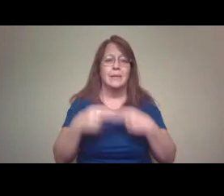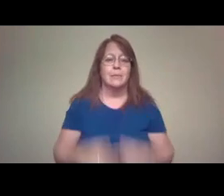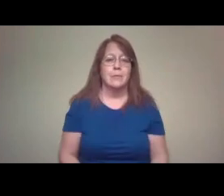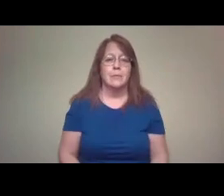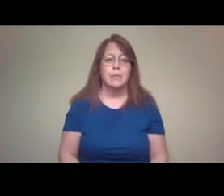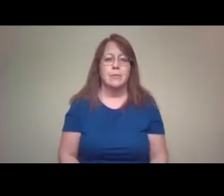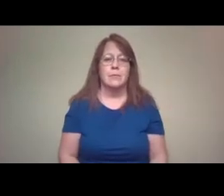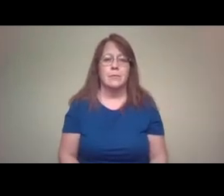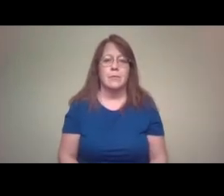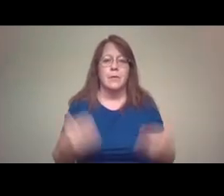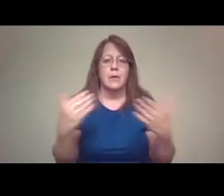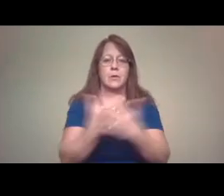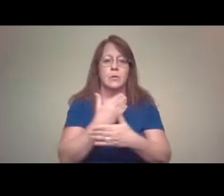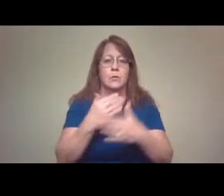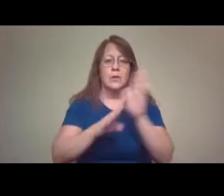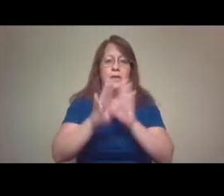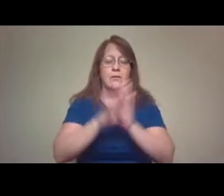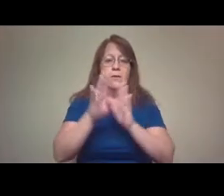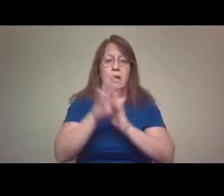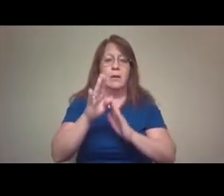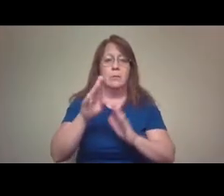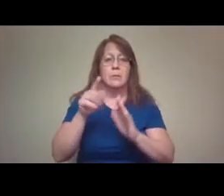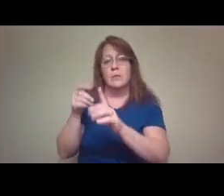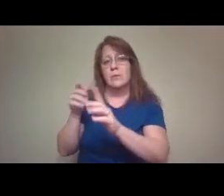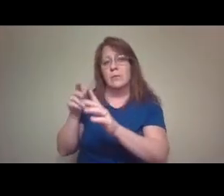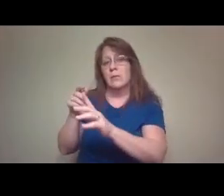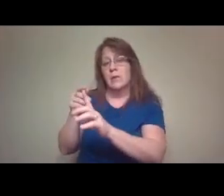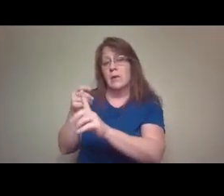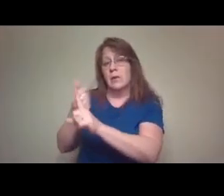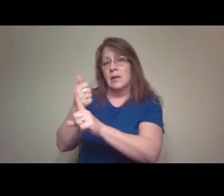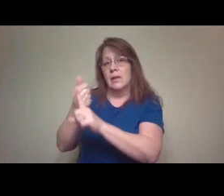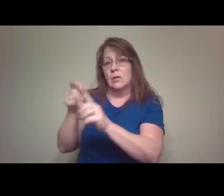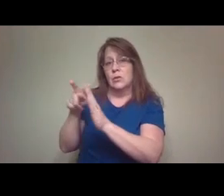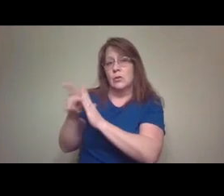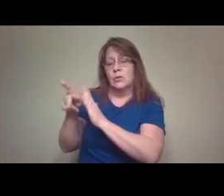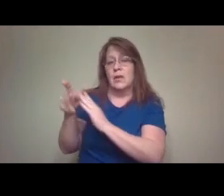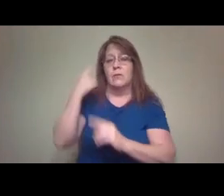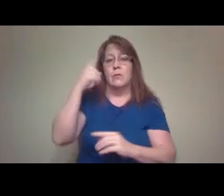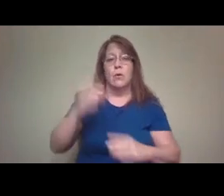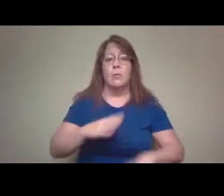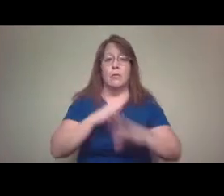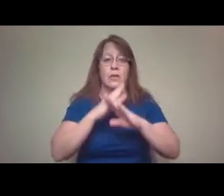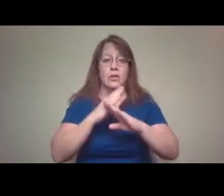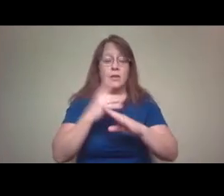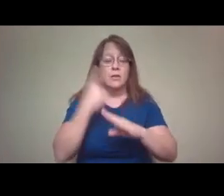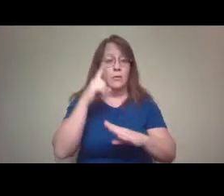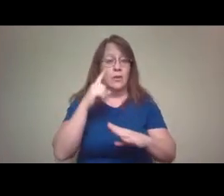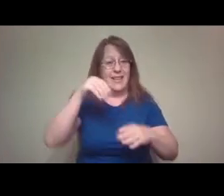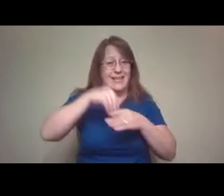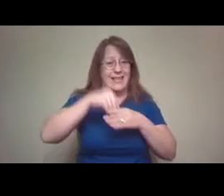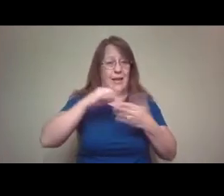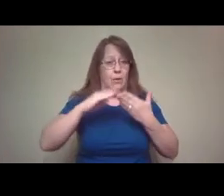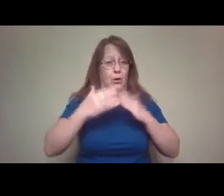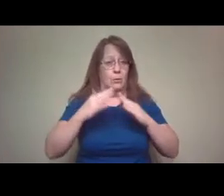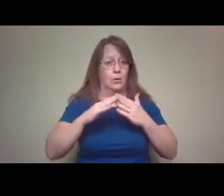The newly developed suicide prevention framework serves as a vision for suicide prevention work within our communities. It